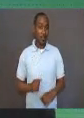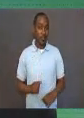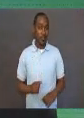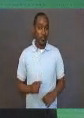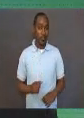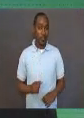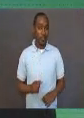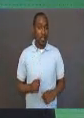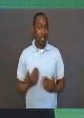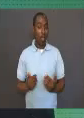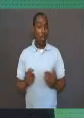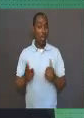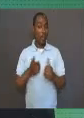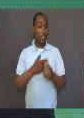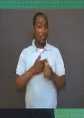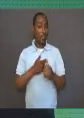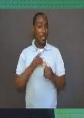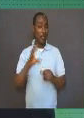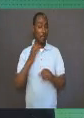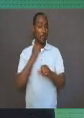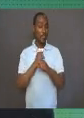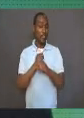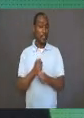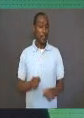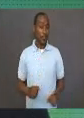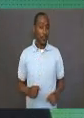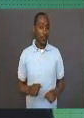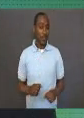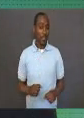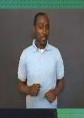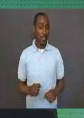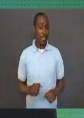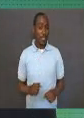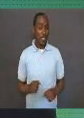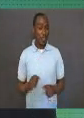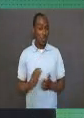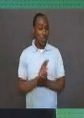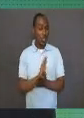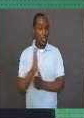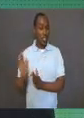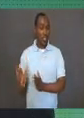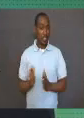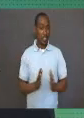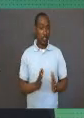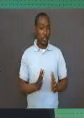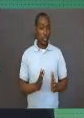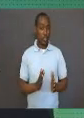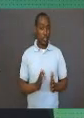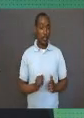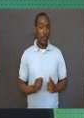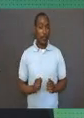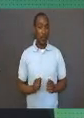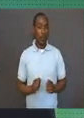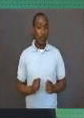For our first activity, students, can you please take out a sheet of notebook